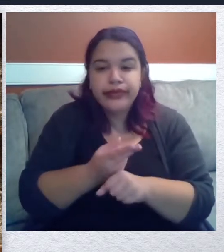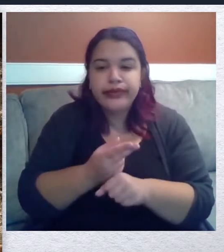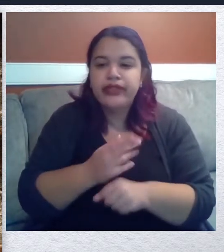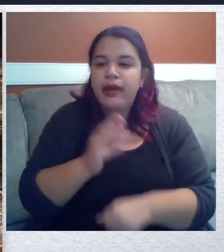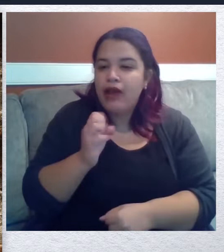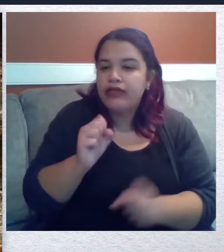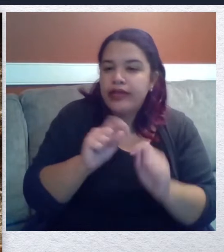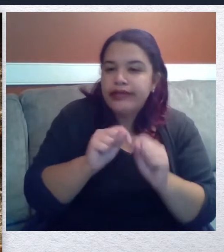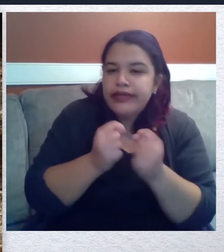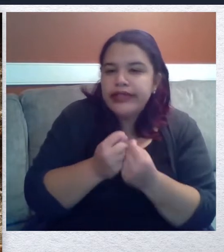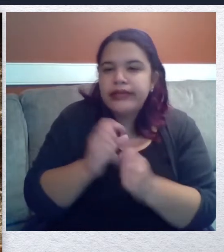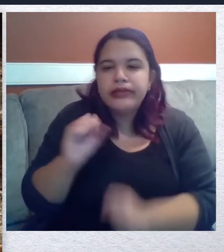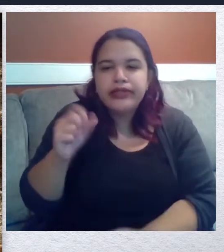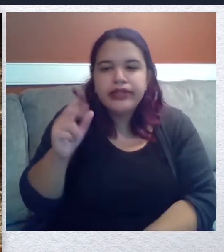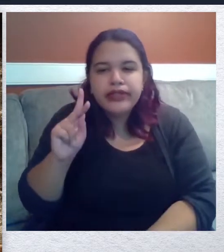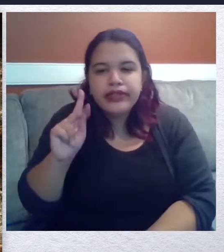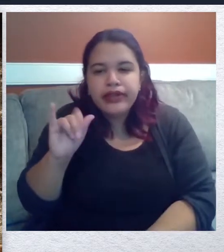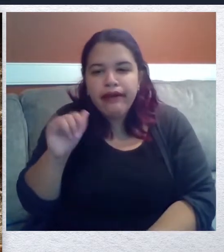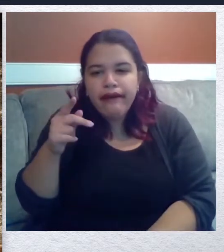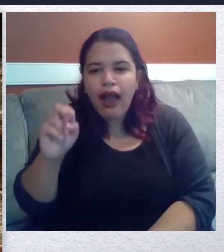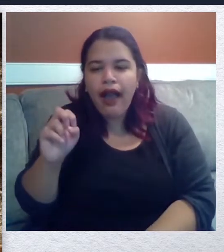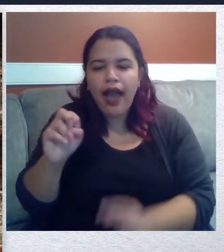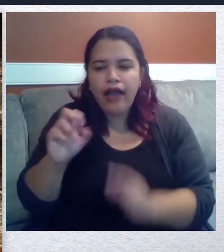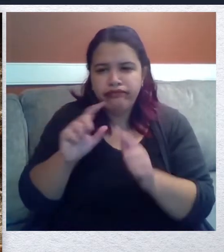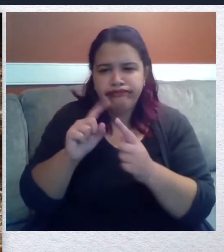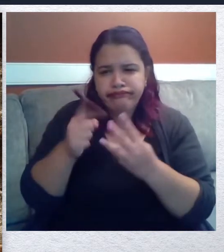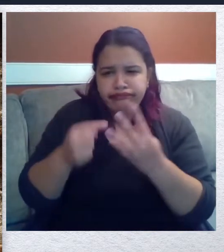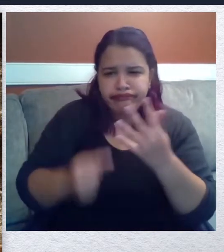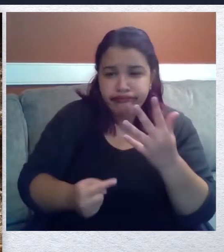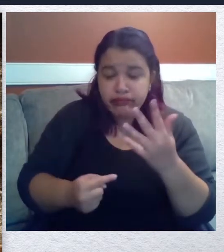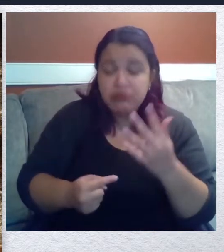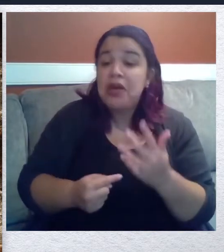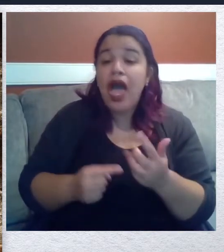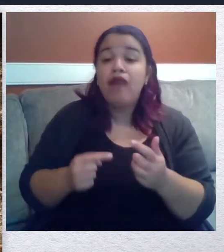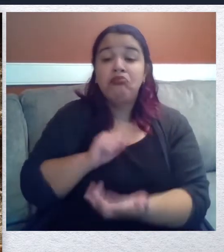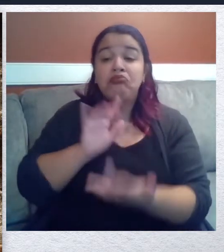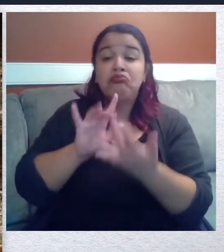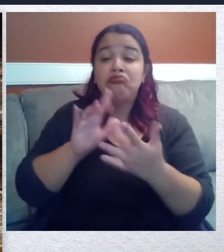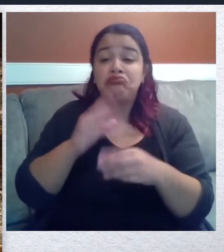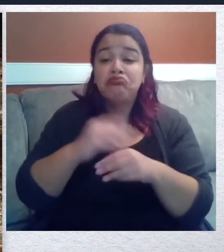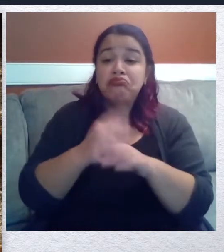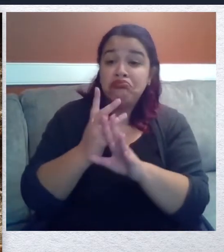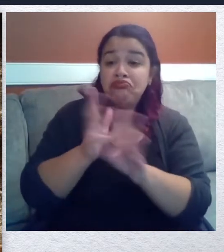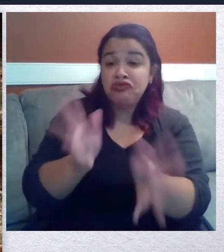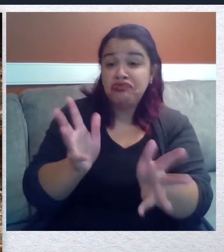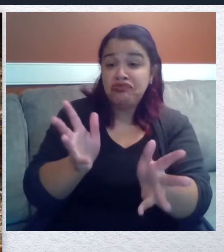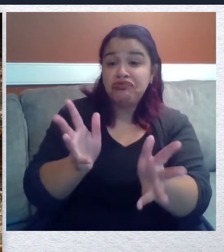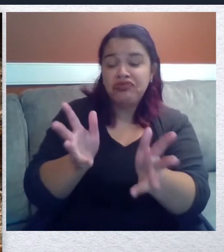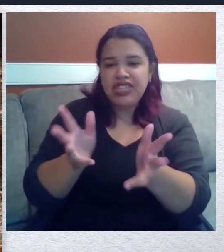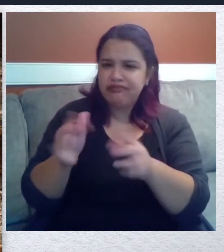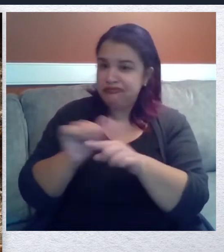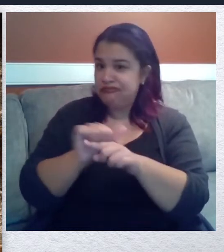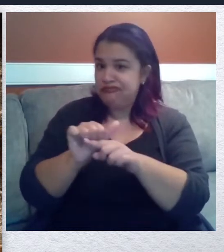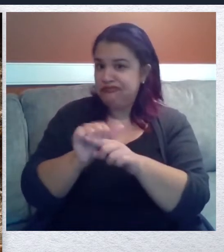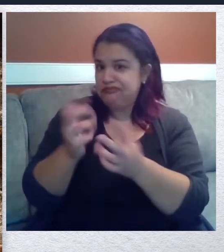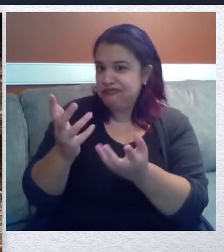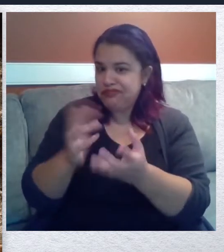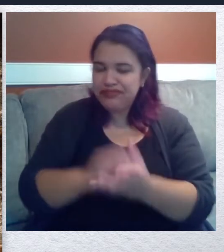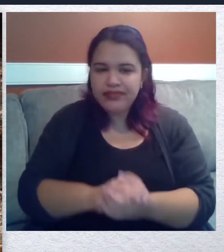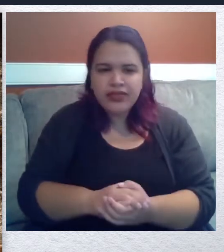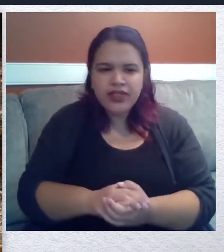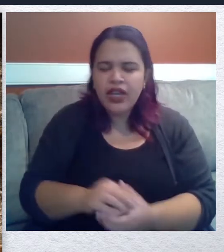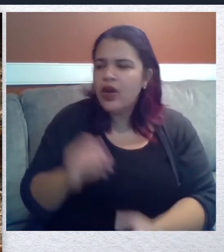So what can I do if my internet is not as good as it should be? Well, James, there are a few things you can